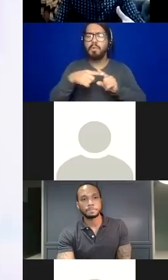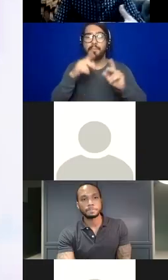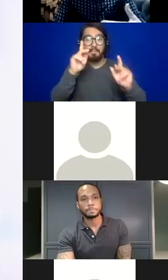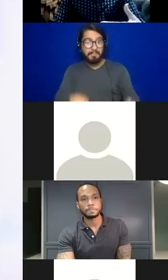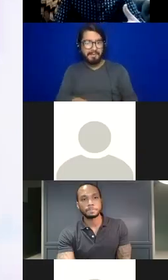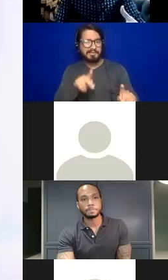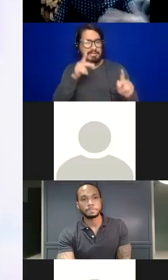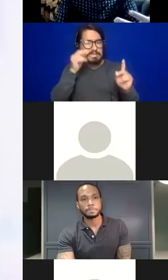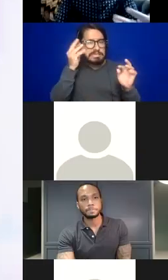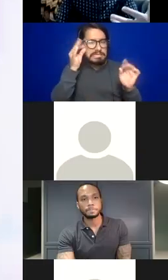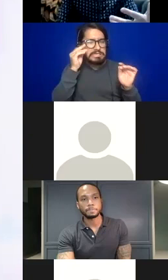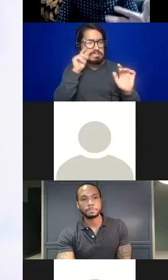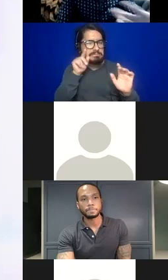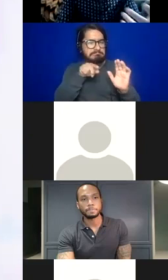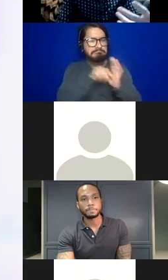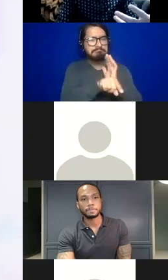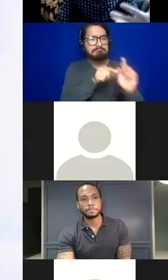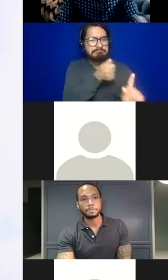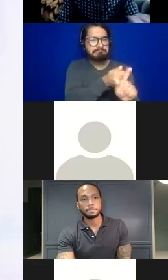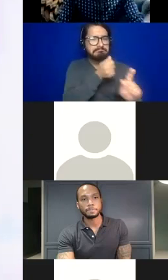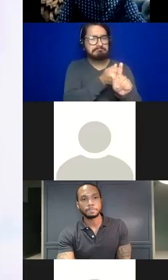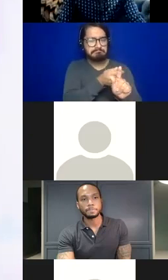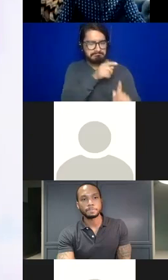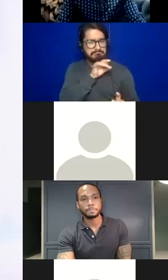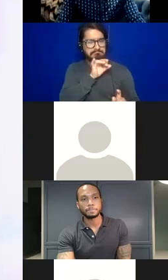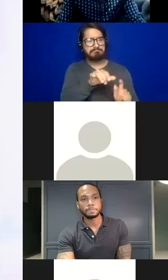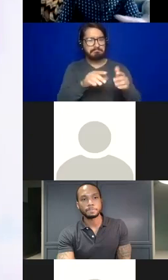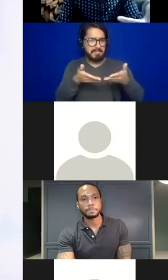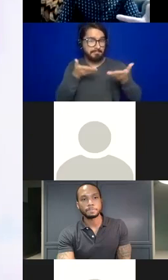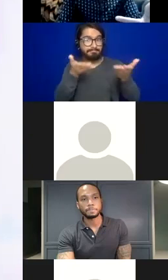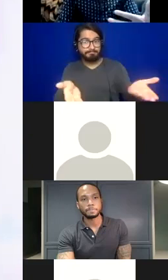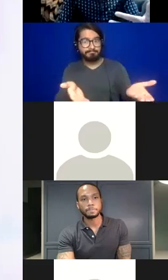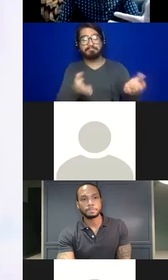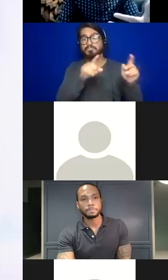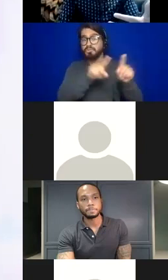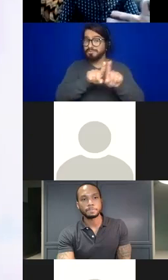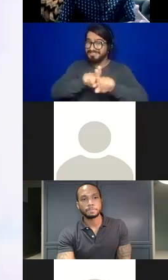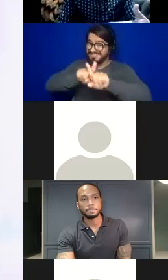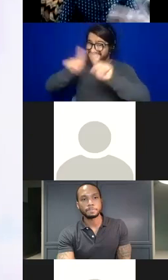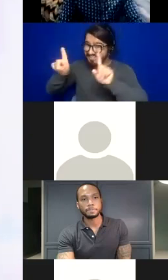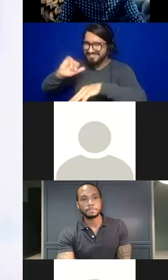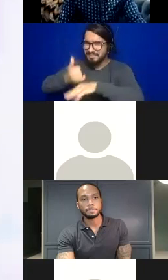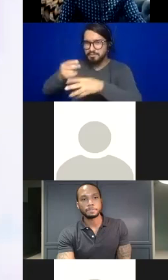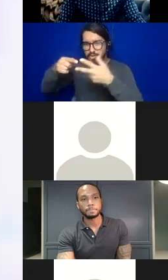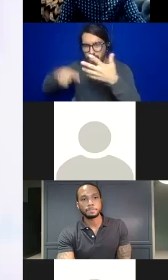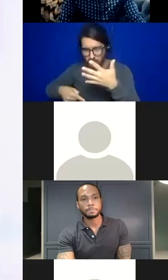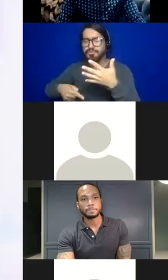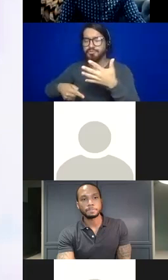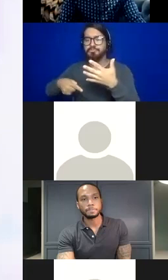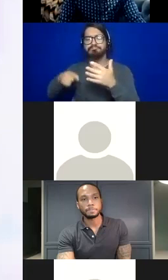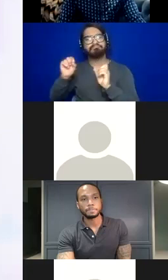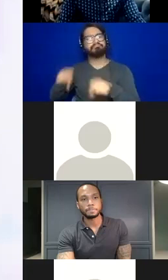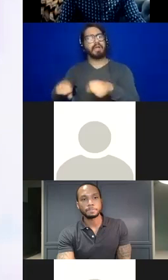suicidal. So there are also more extensive options that foster self-reflection, empowerment, and coping